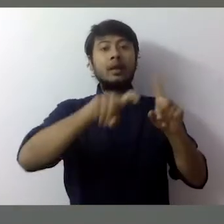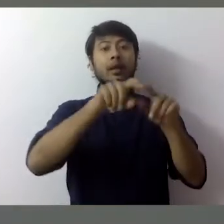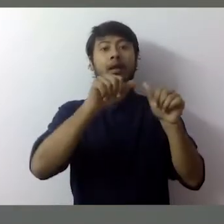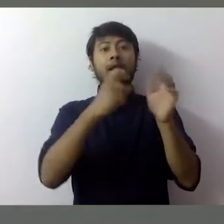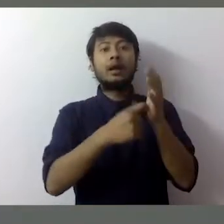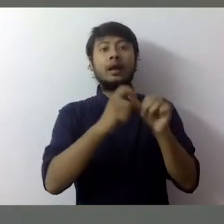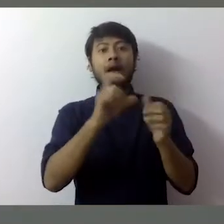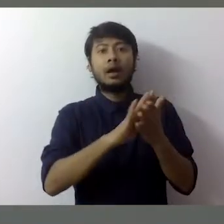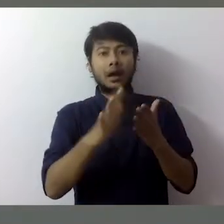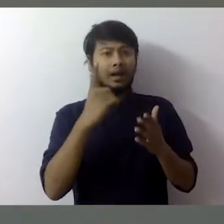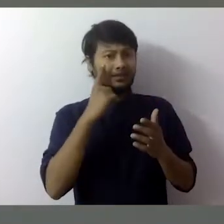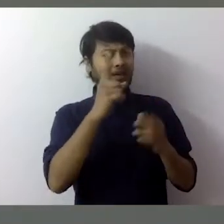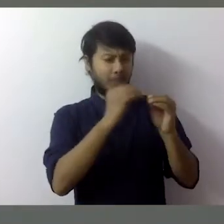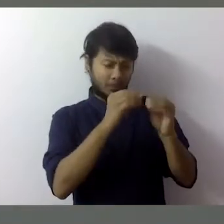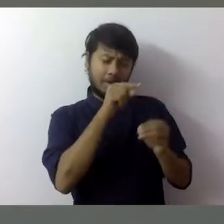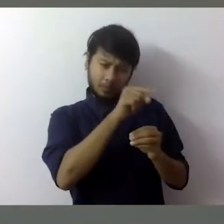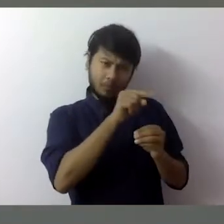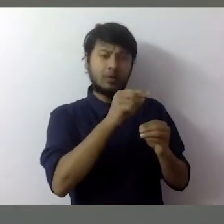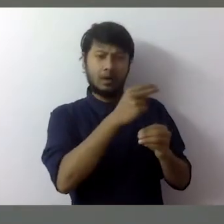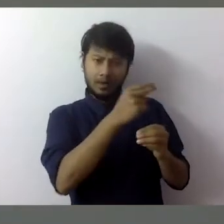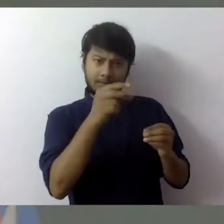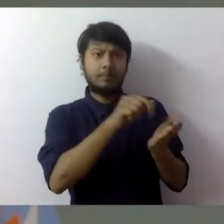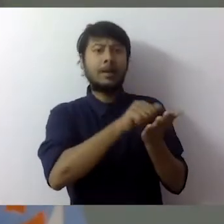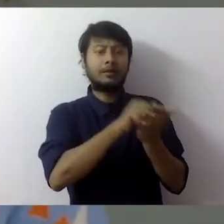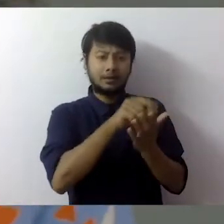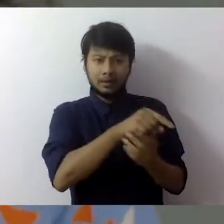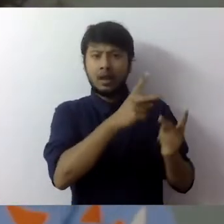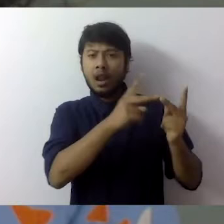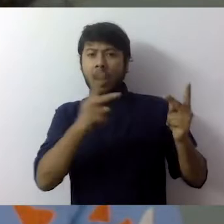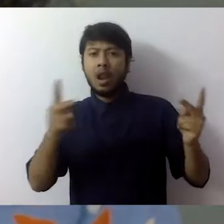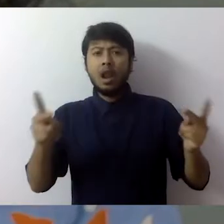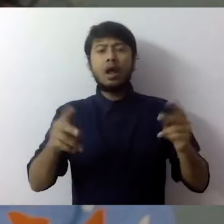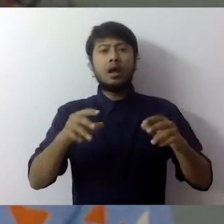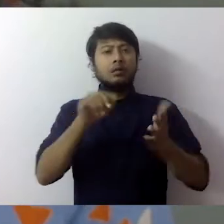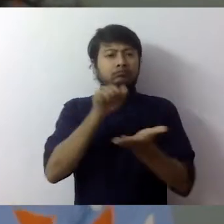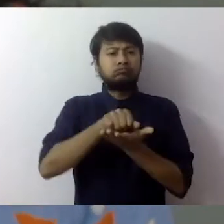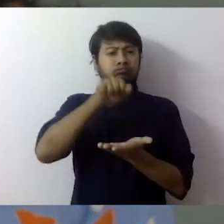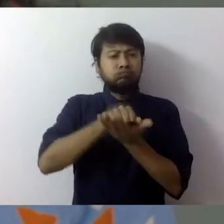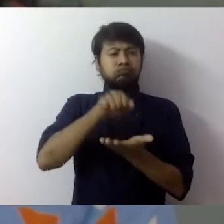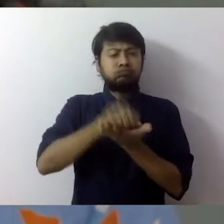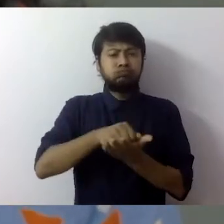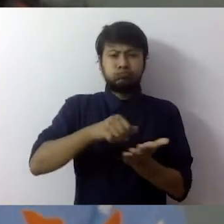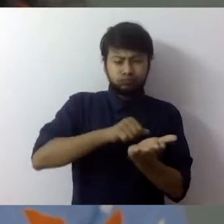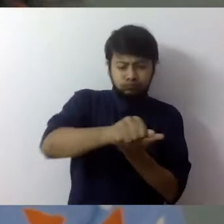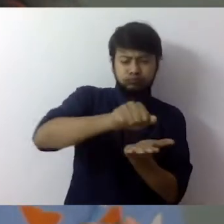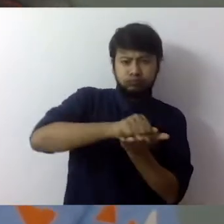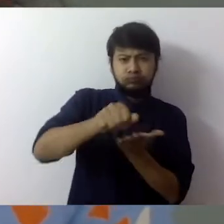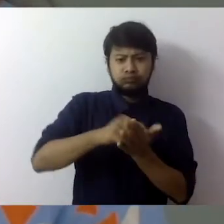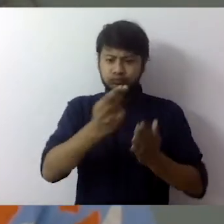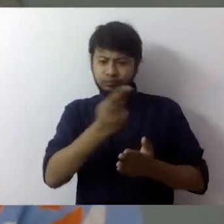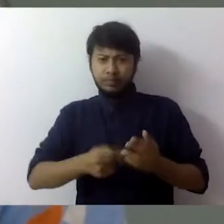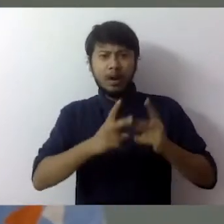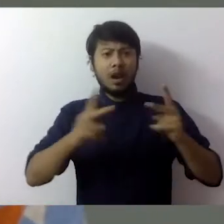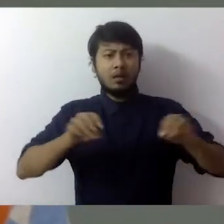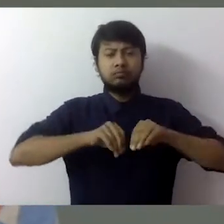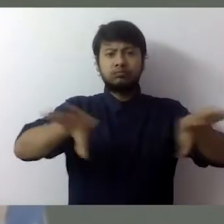of the period. Such printing technologies and mass manufacture of images transformed the nature of the Hindu belief